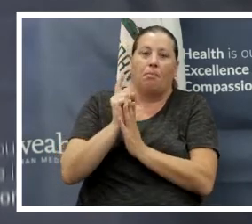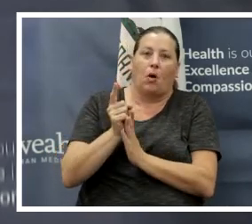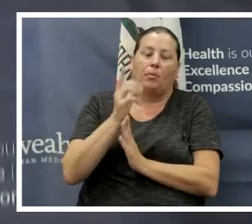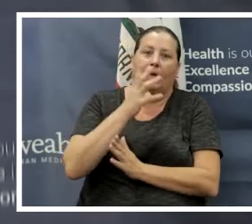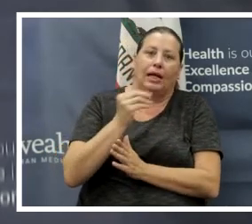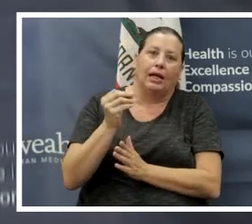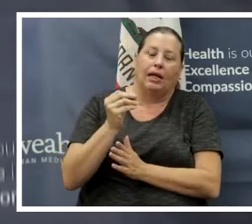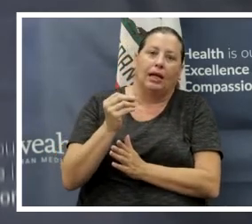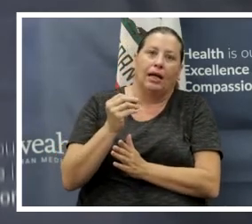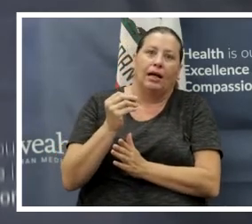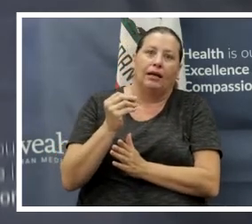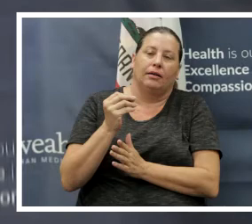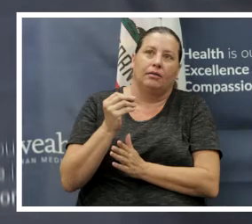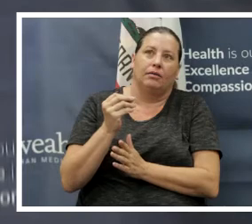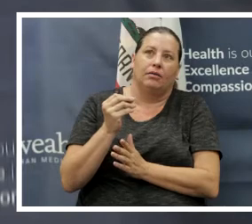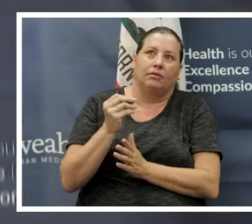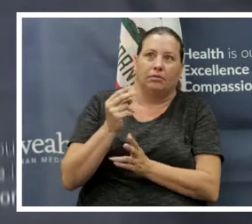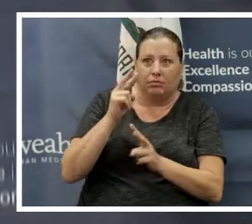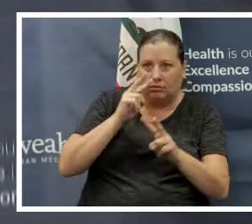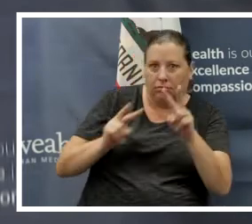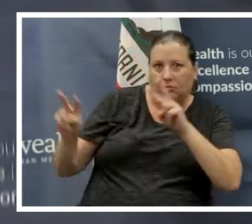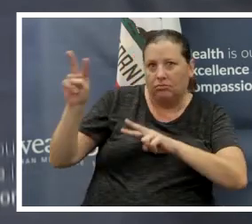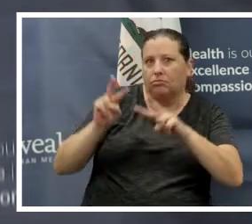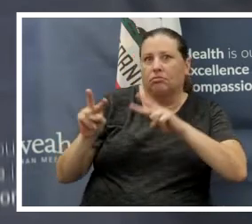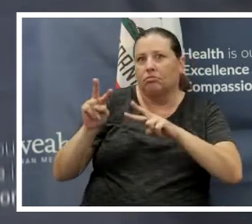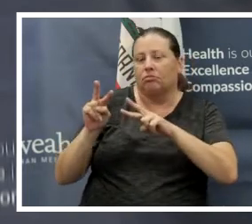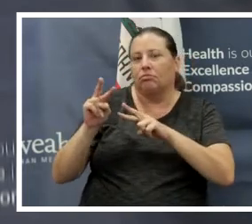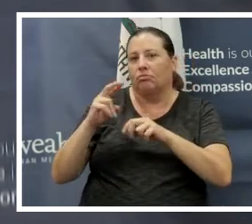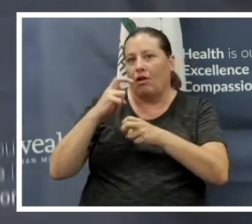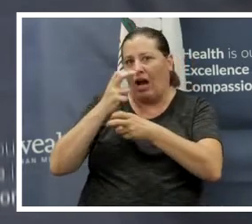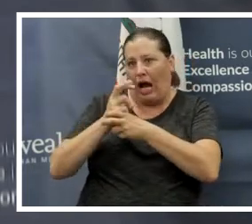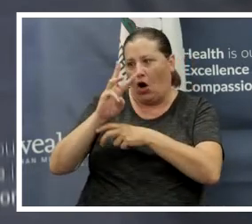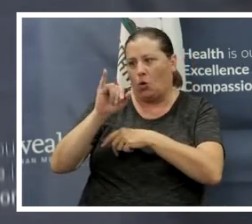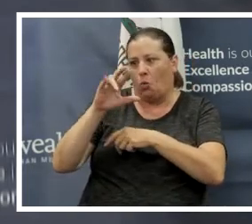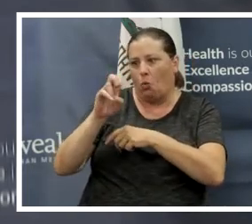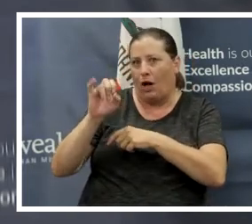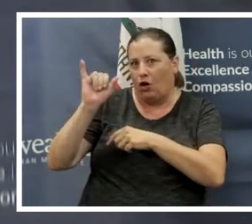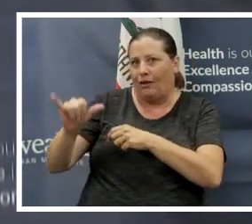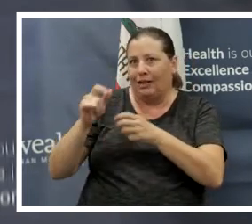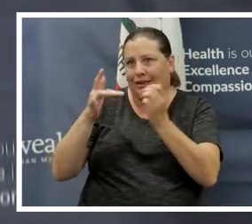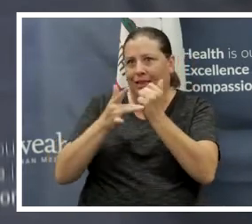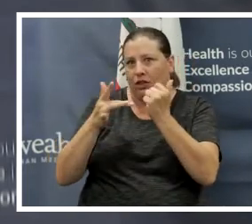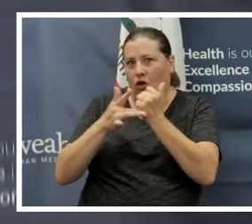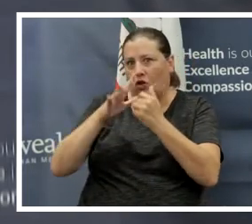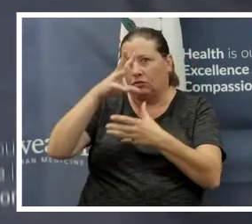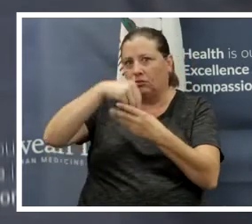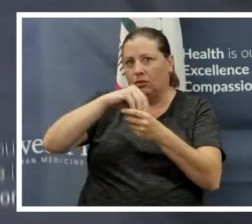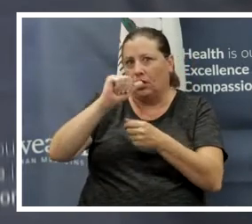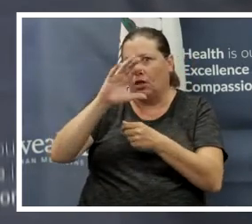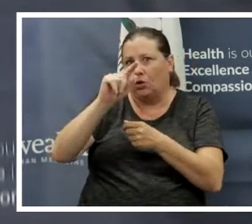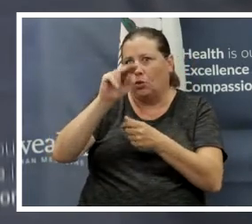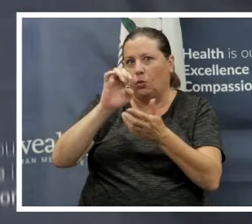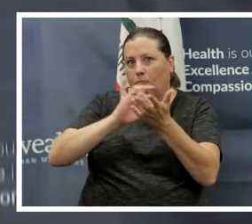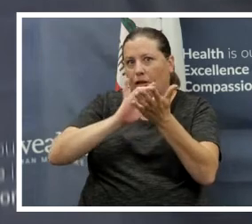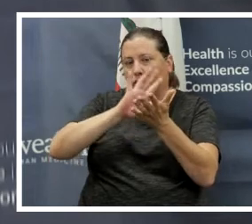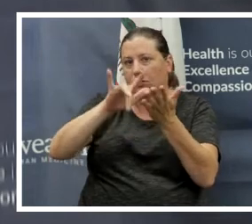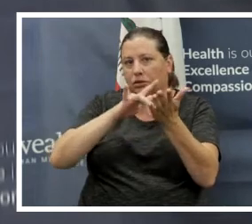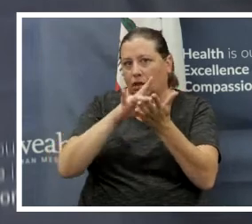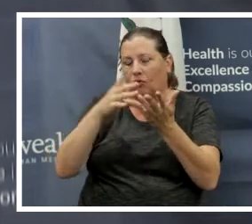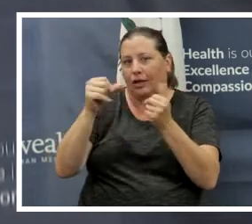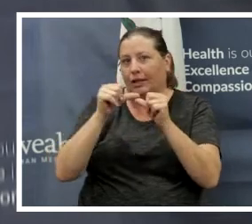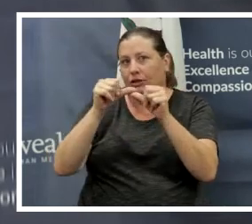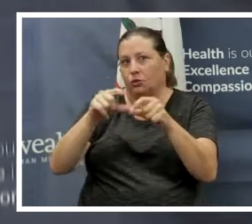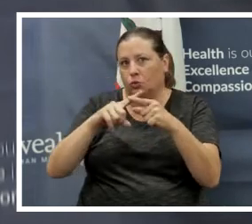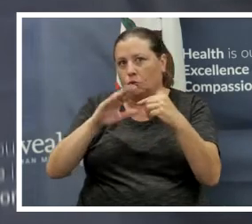you know, really kind of hardwire the BioVigil technology within the acute medical center, and then look to continue to roll